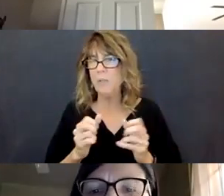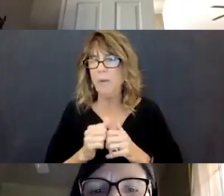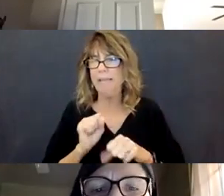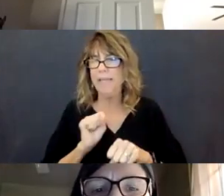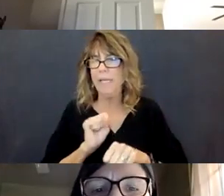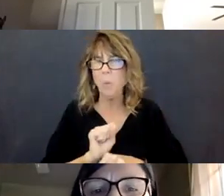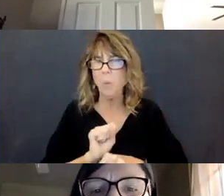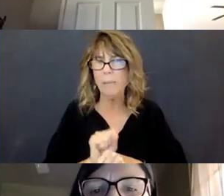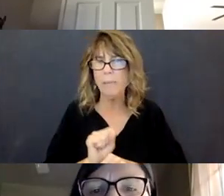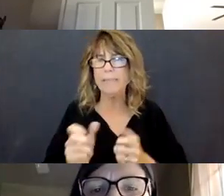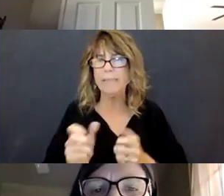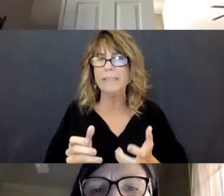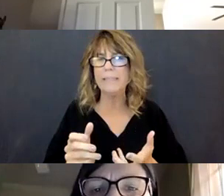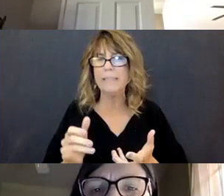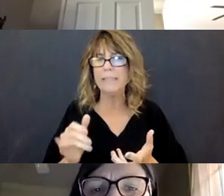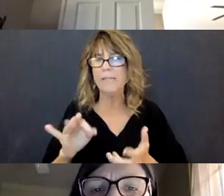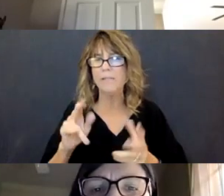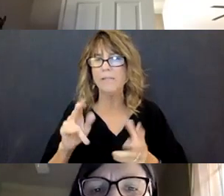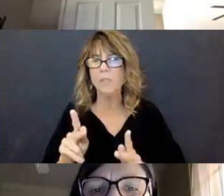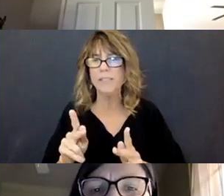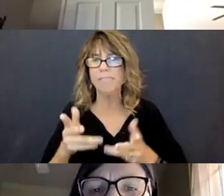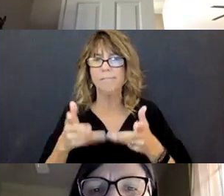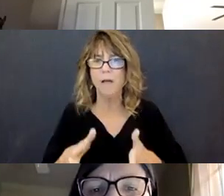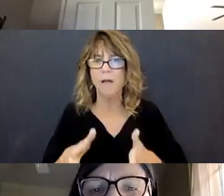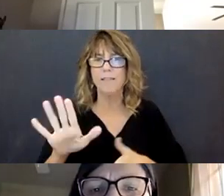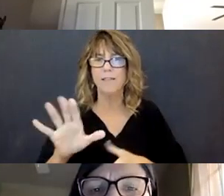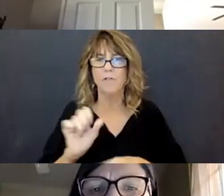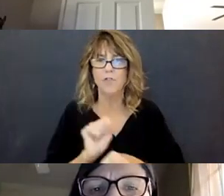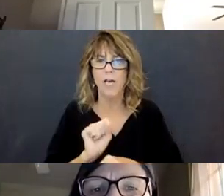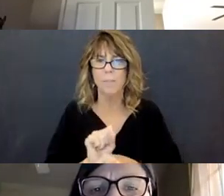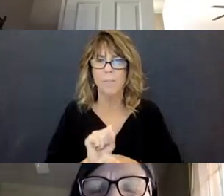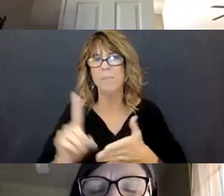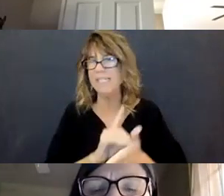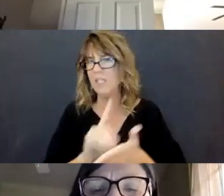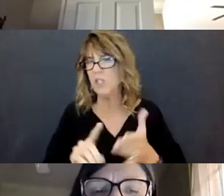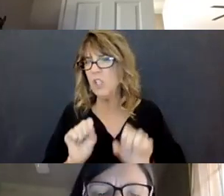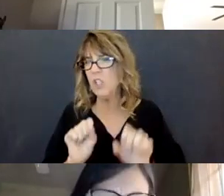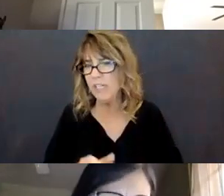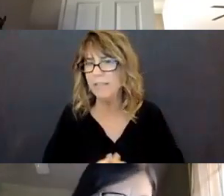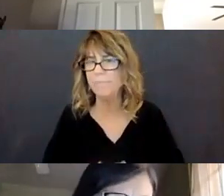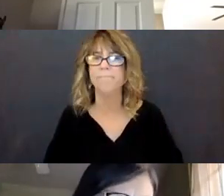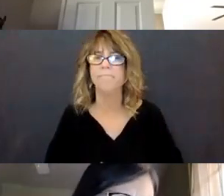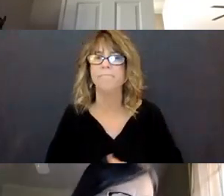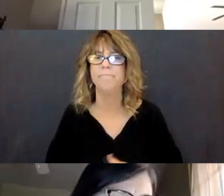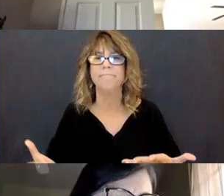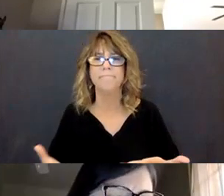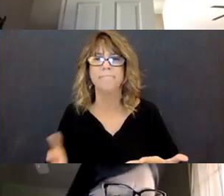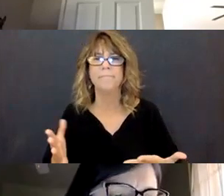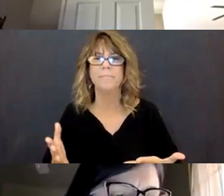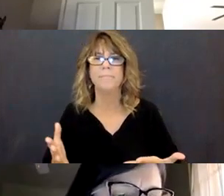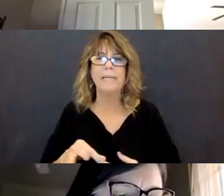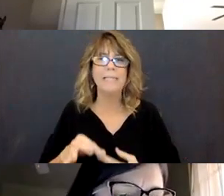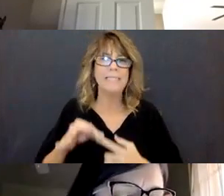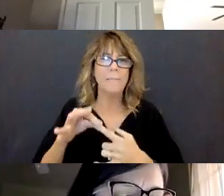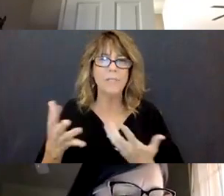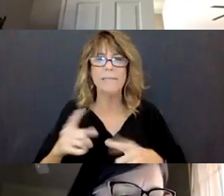someone lost their job based upon their disability. There are exceptions in certain situations